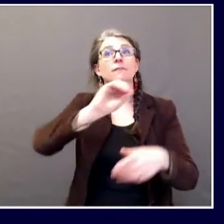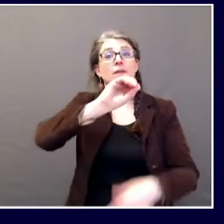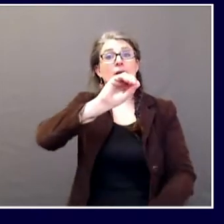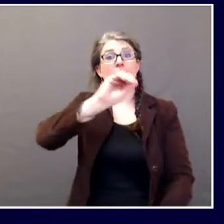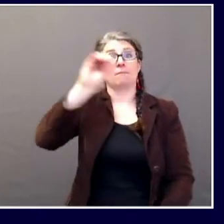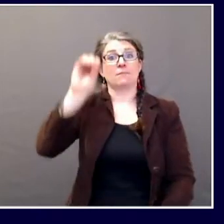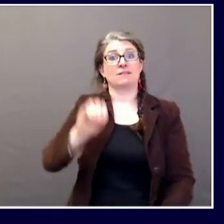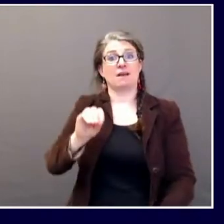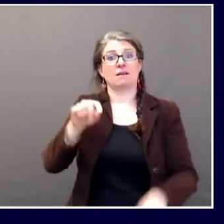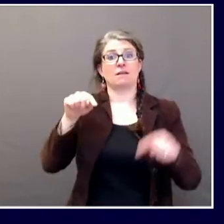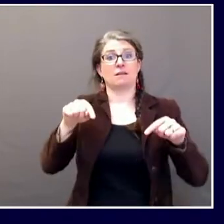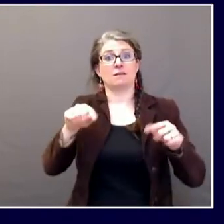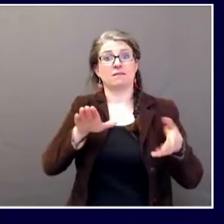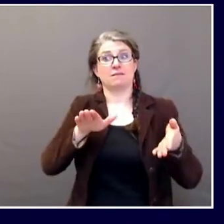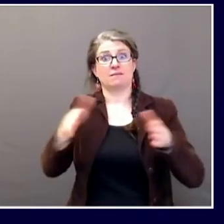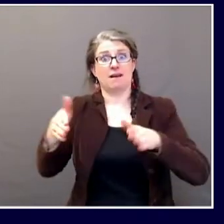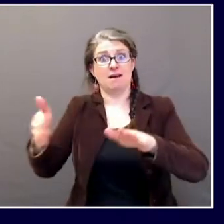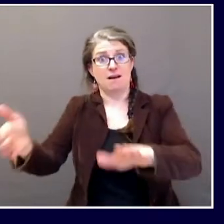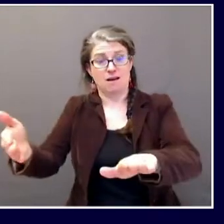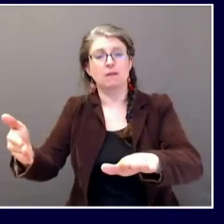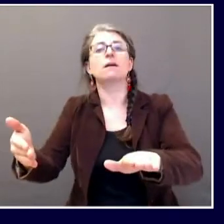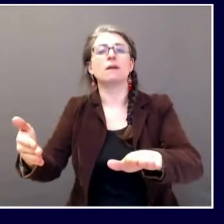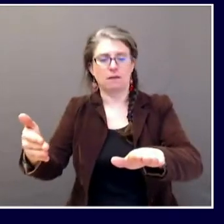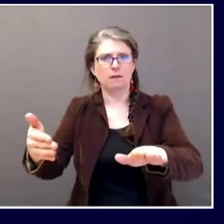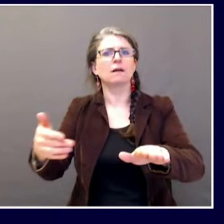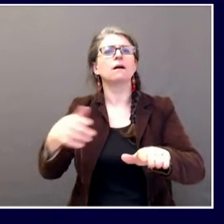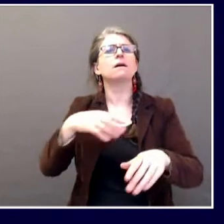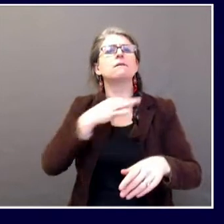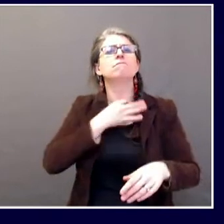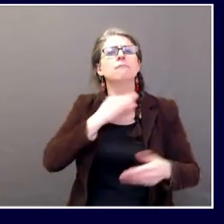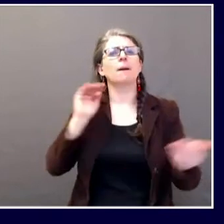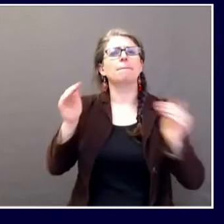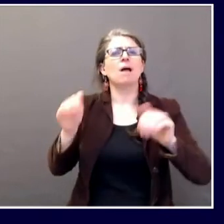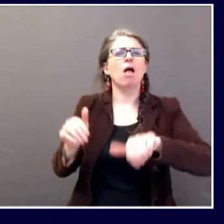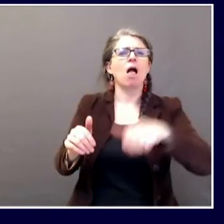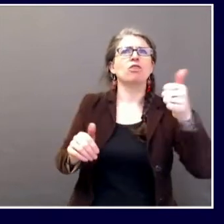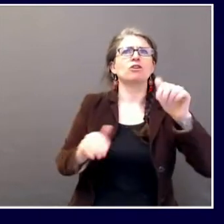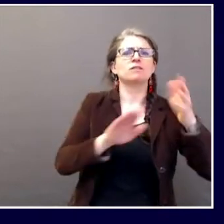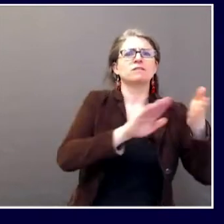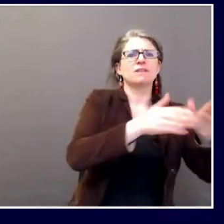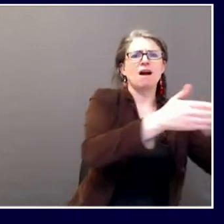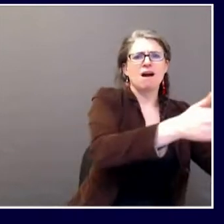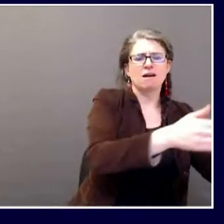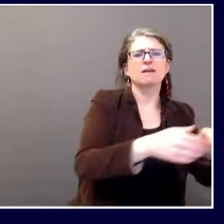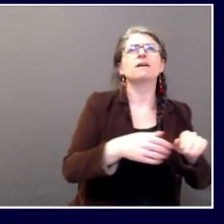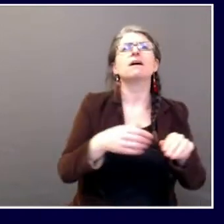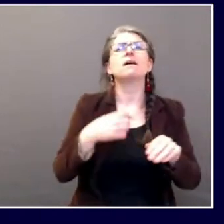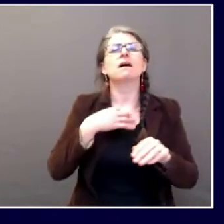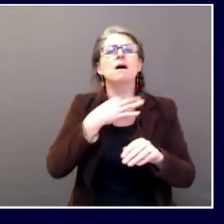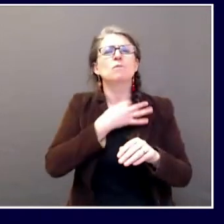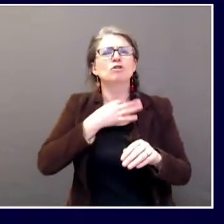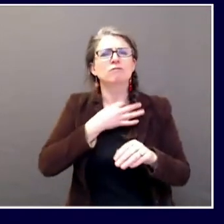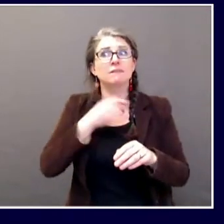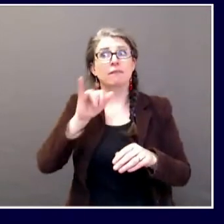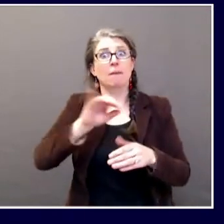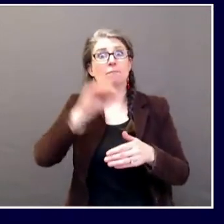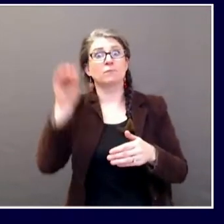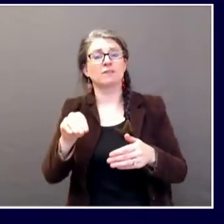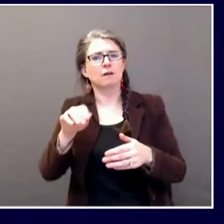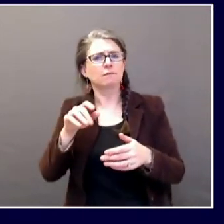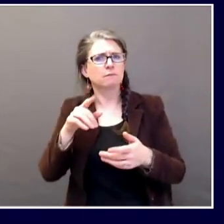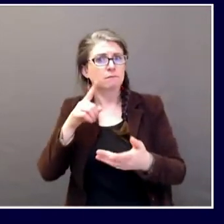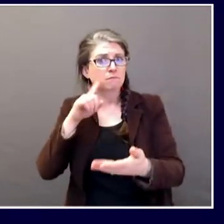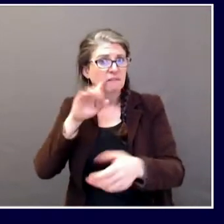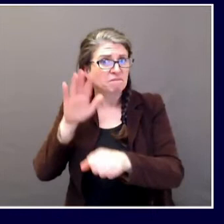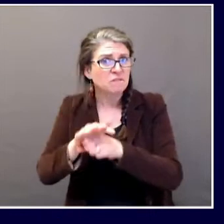are those who are among people who were never confirmed by testing? And can you say what specifically you're looking for on